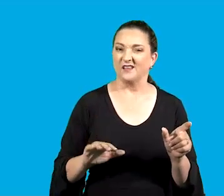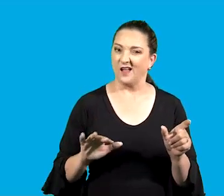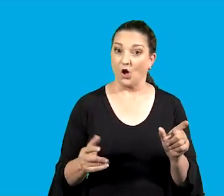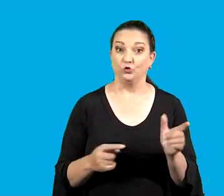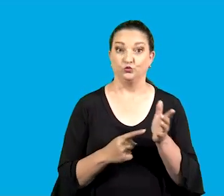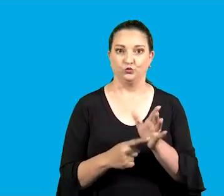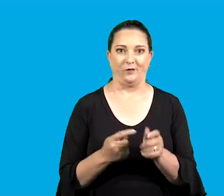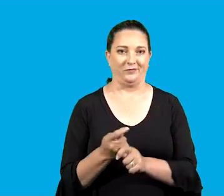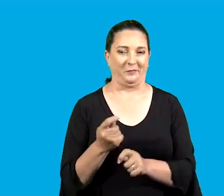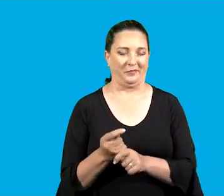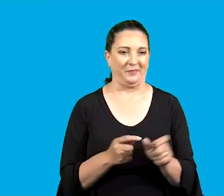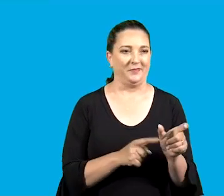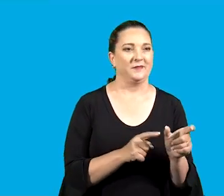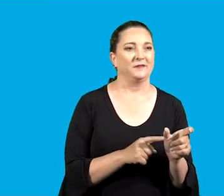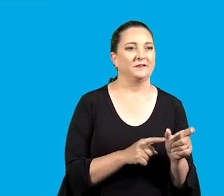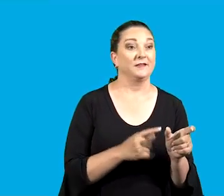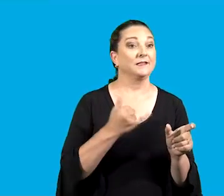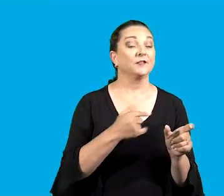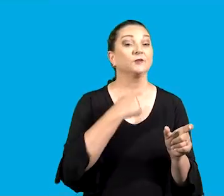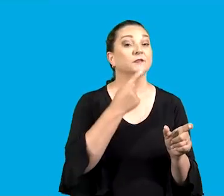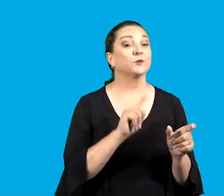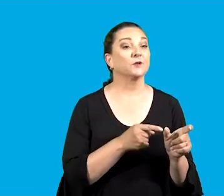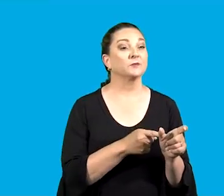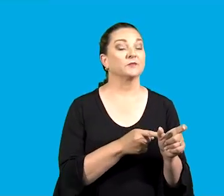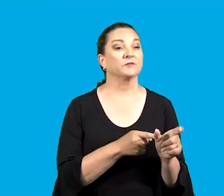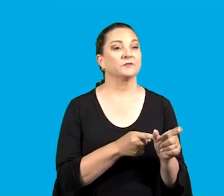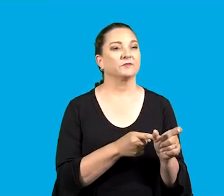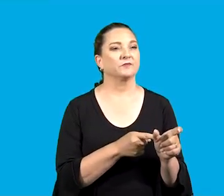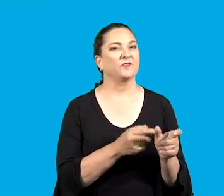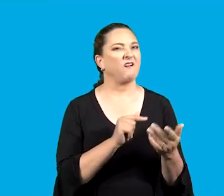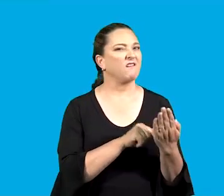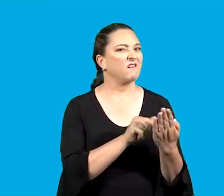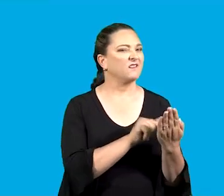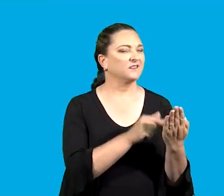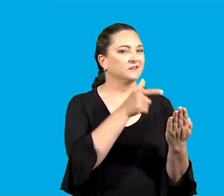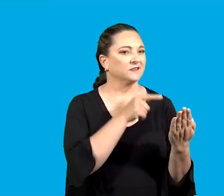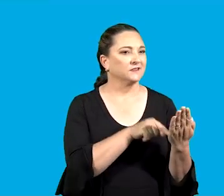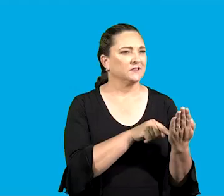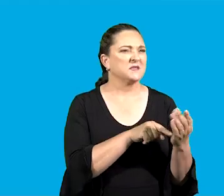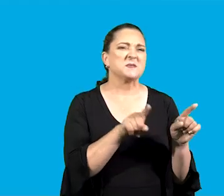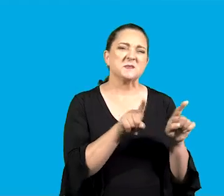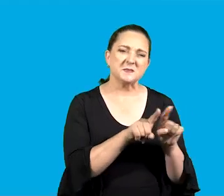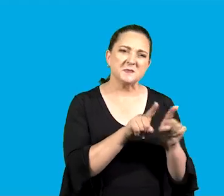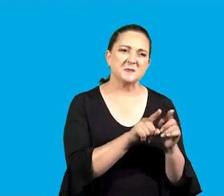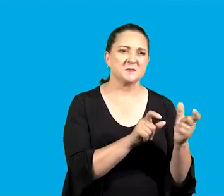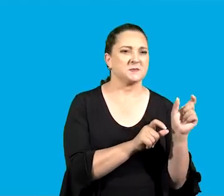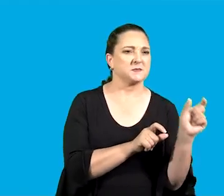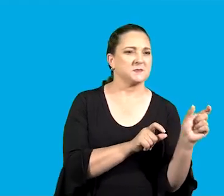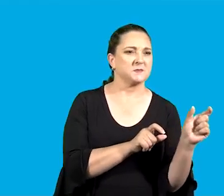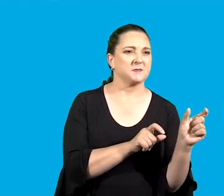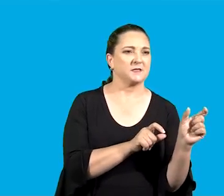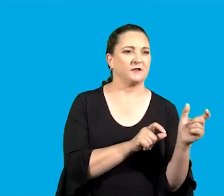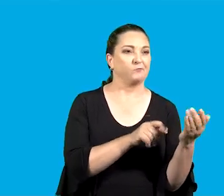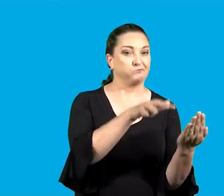in the exam. So I'm going to come here and I'm now going to say, I'll just come up on my calculator and I'll say, that same figure, I'm